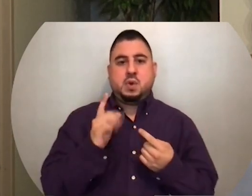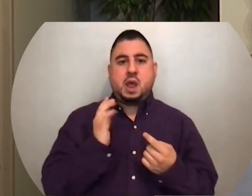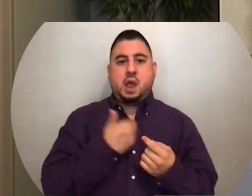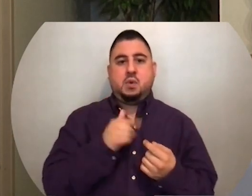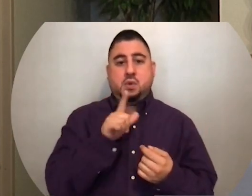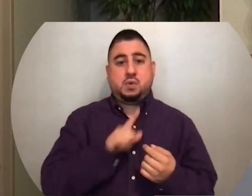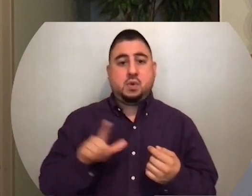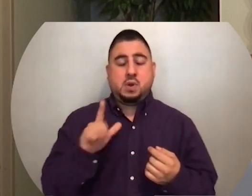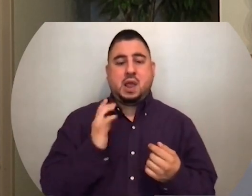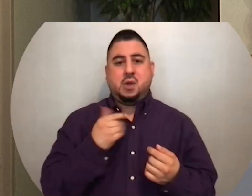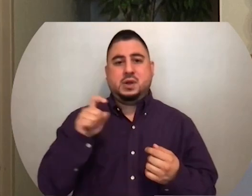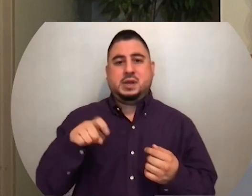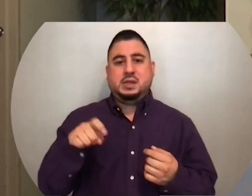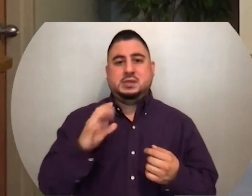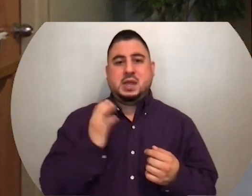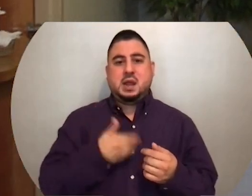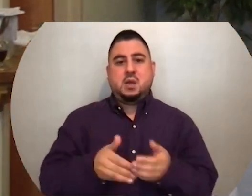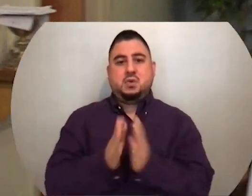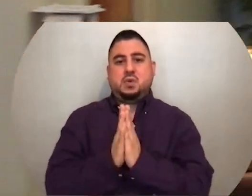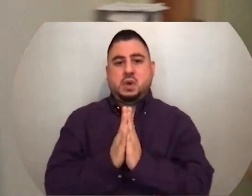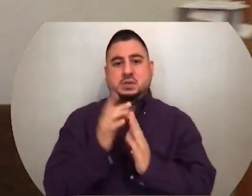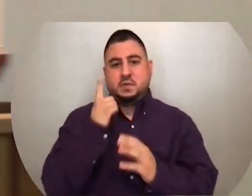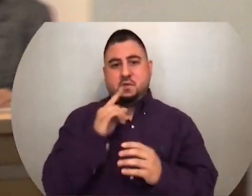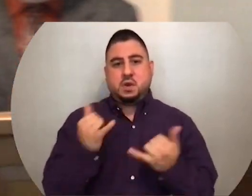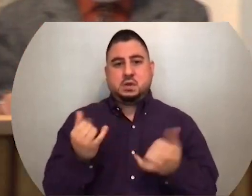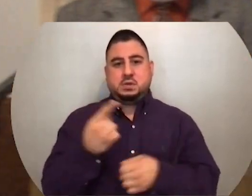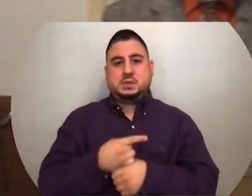our Lord our needs and our petitions this day.